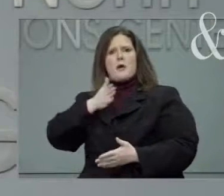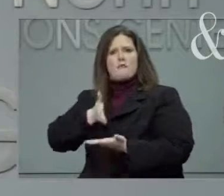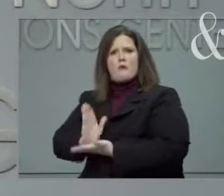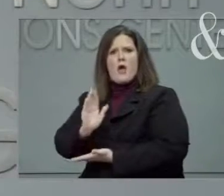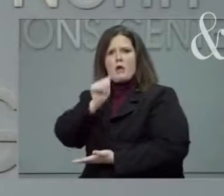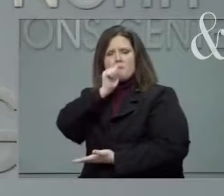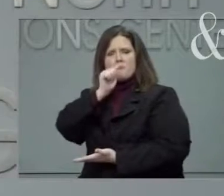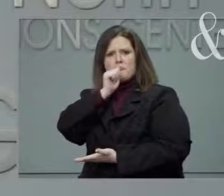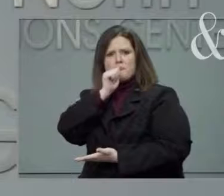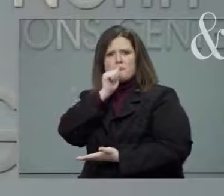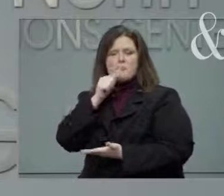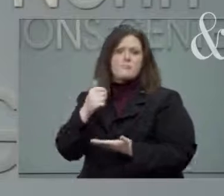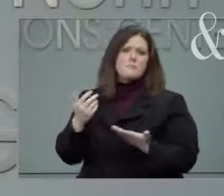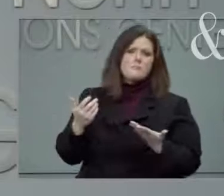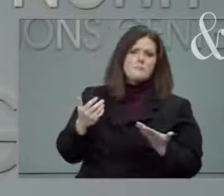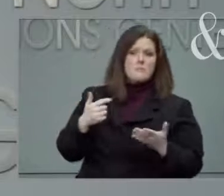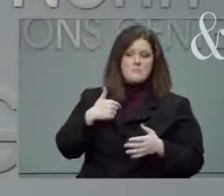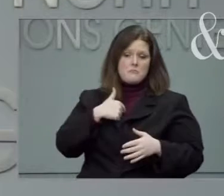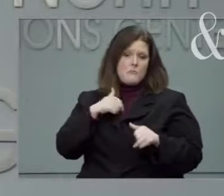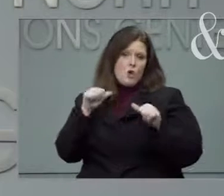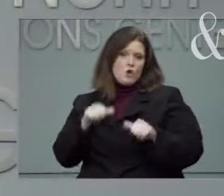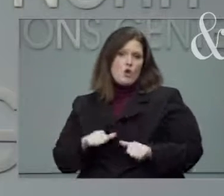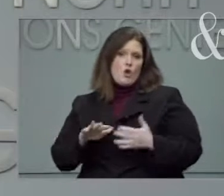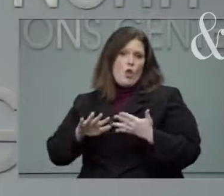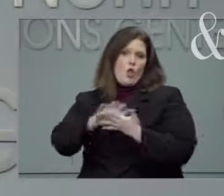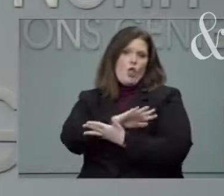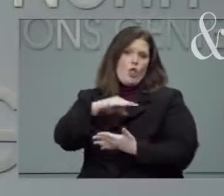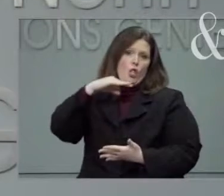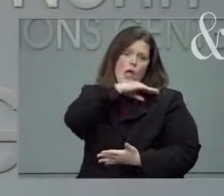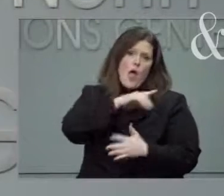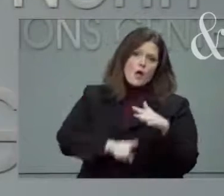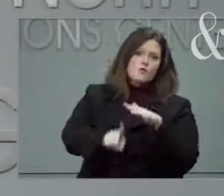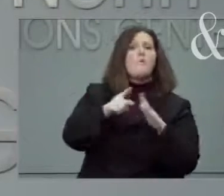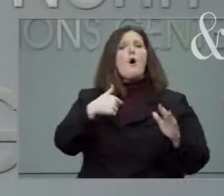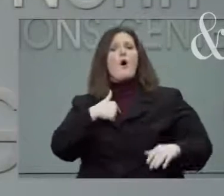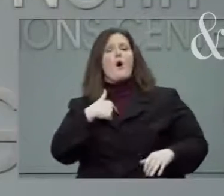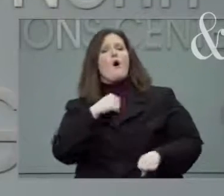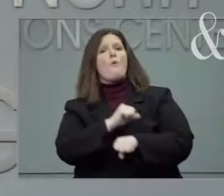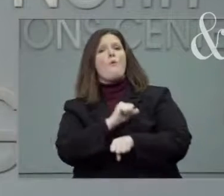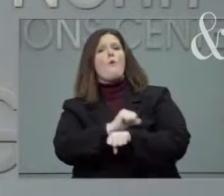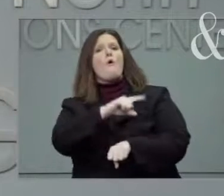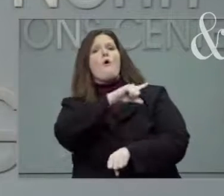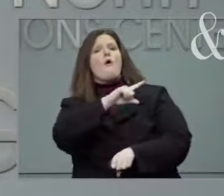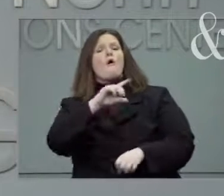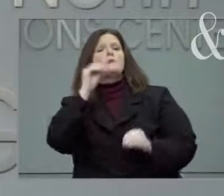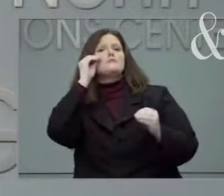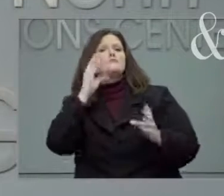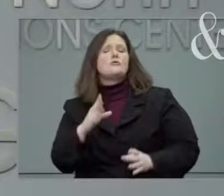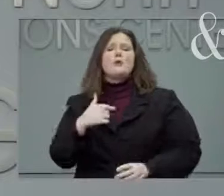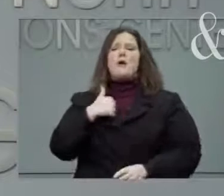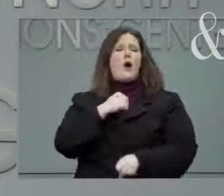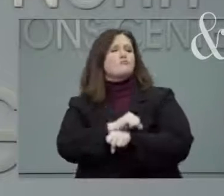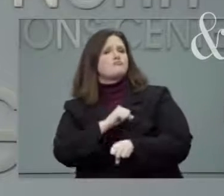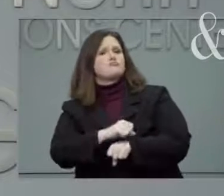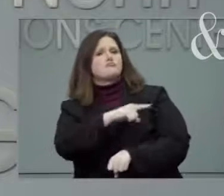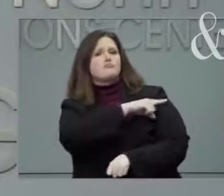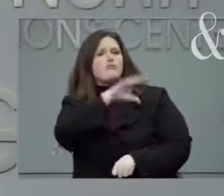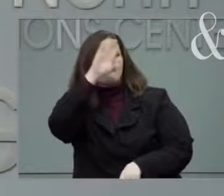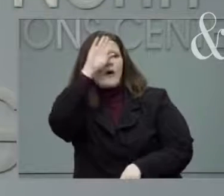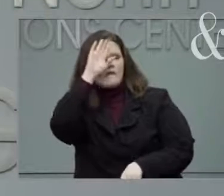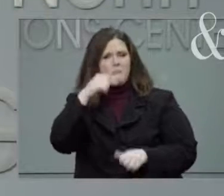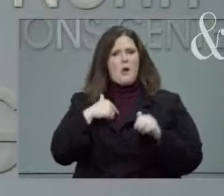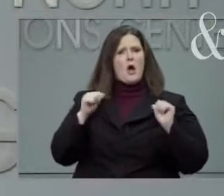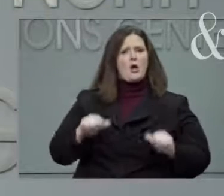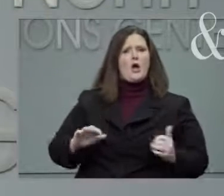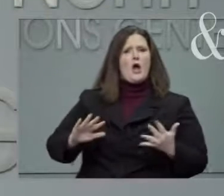person, even if it's not my turn? And also just as far as eligibility, we're hearing struggles